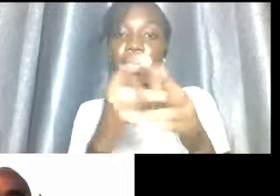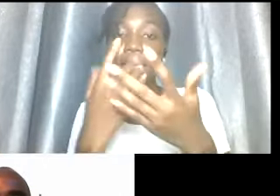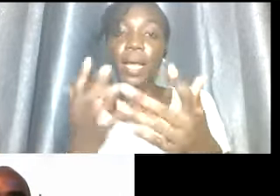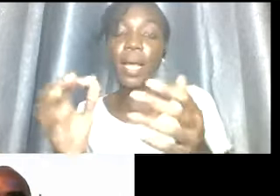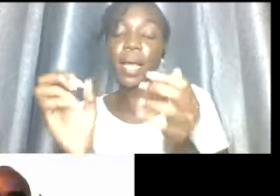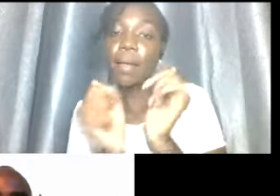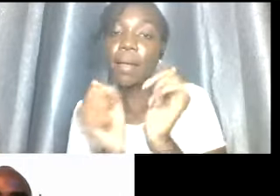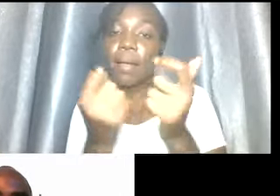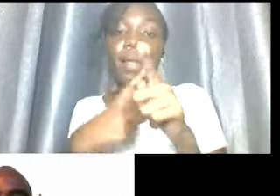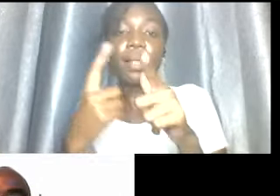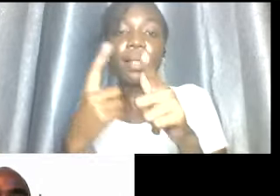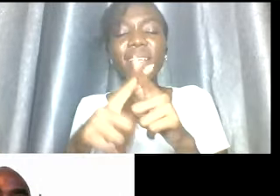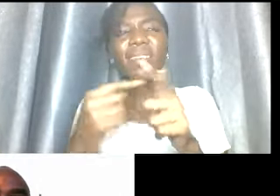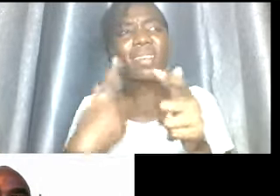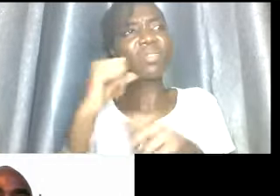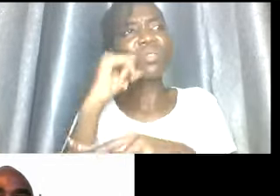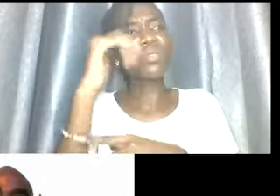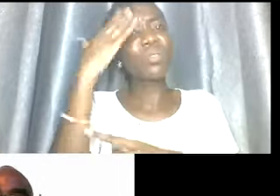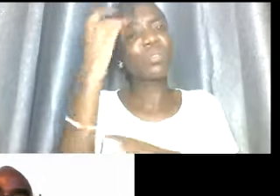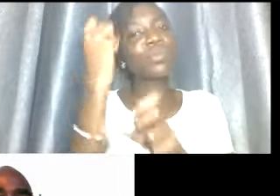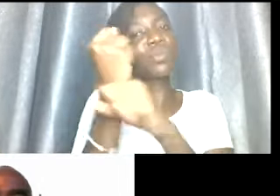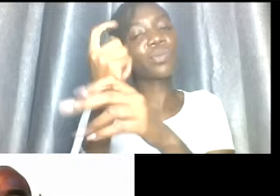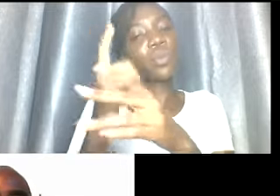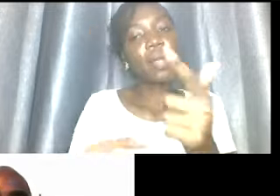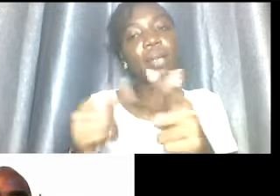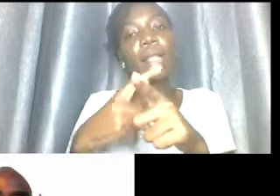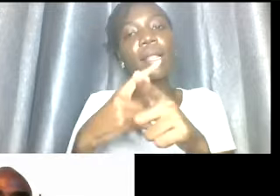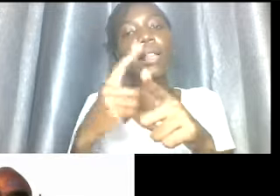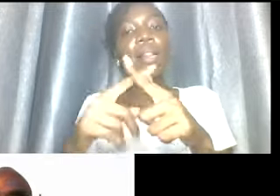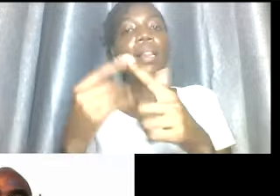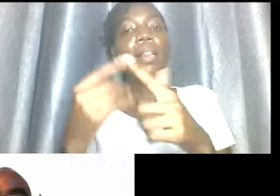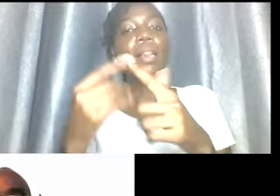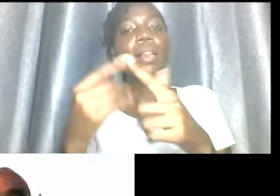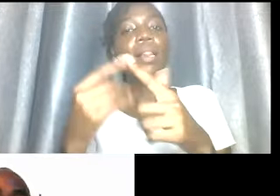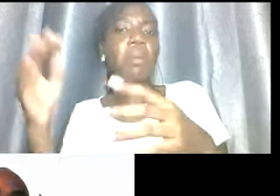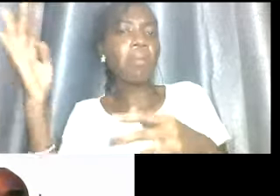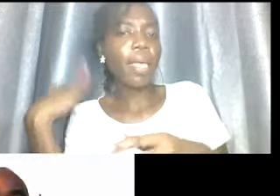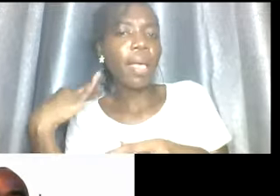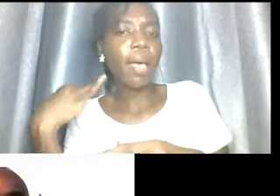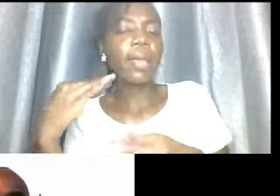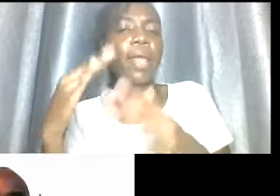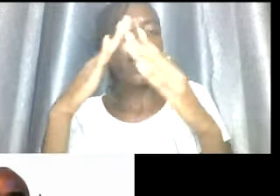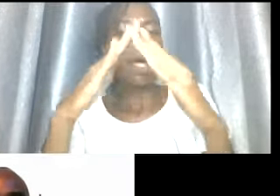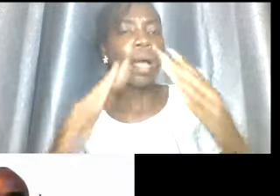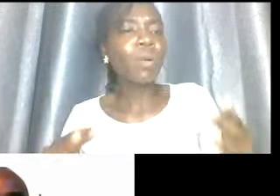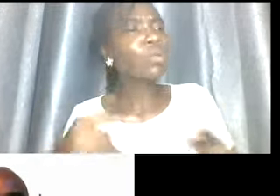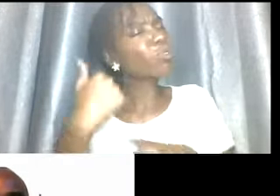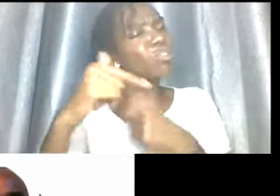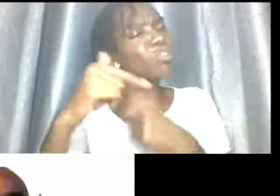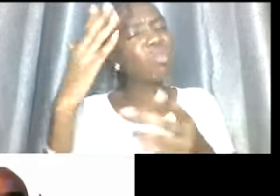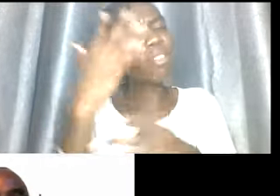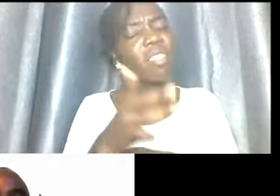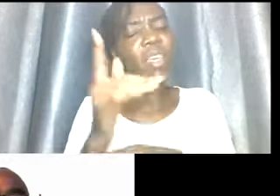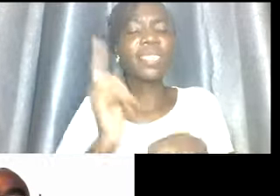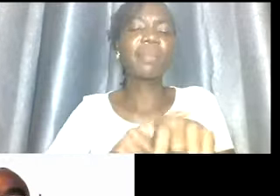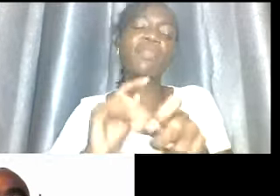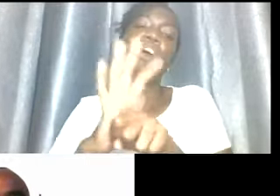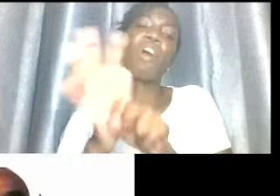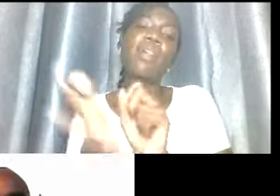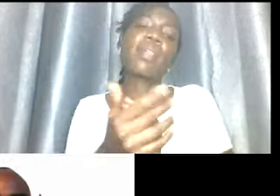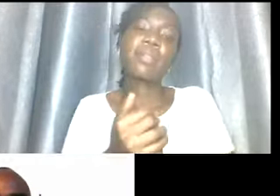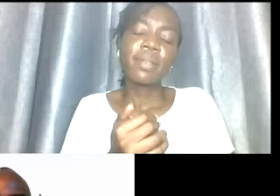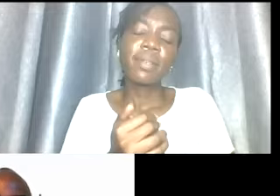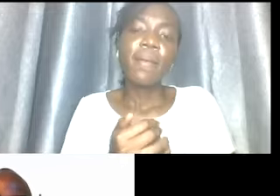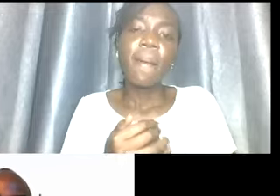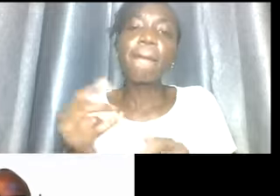out what to do, cars weren't being sold, parts weren't being made, but warehouses were still there. Production lines were